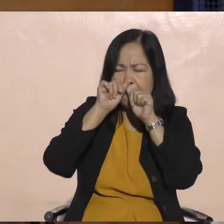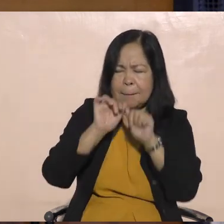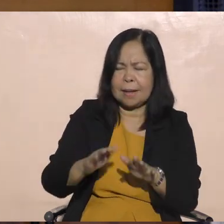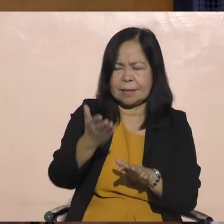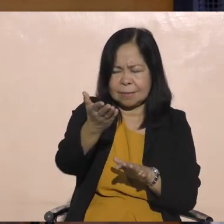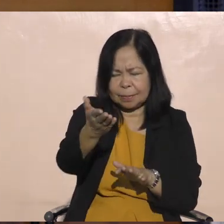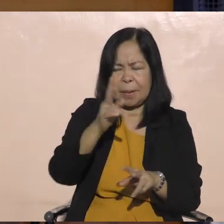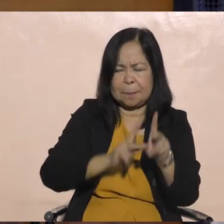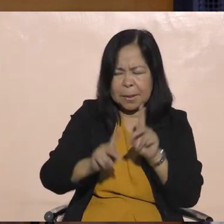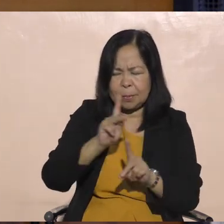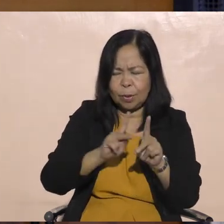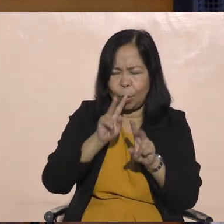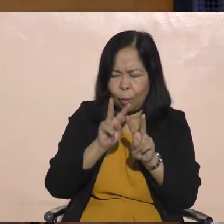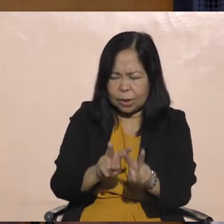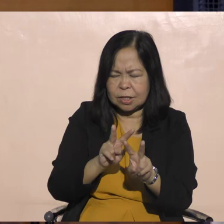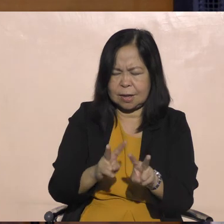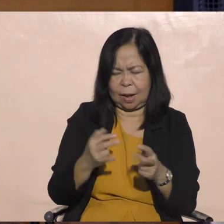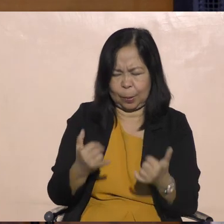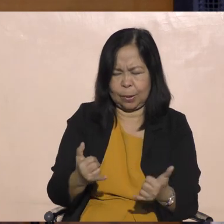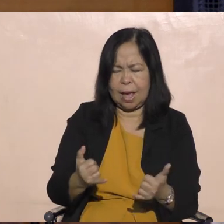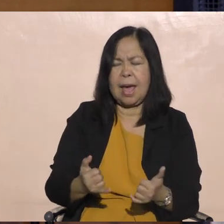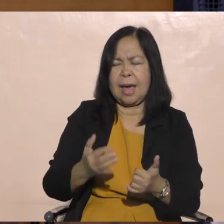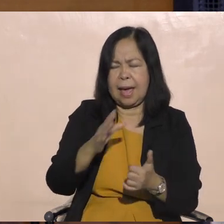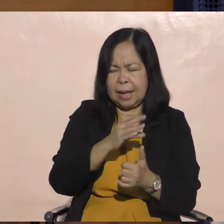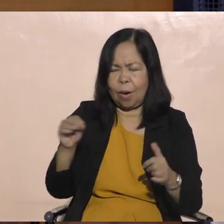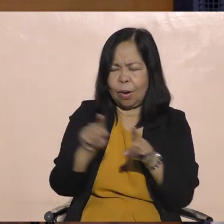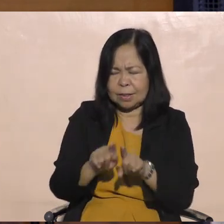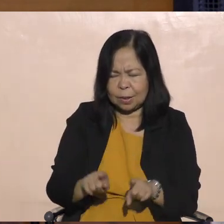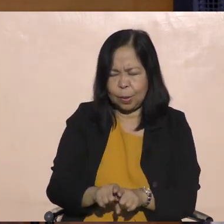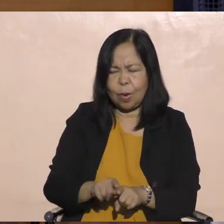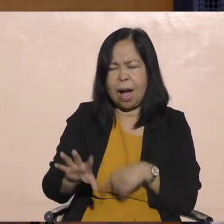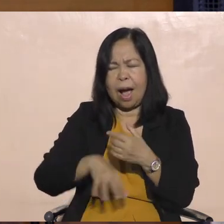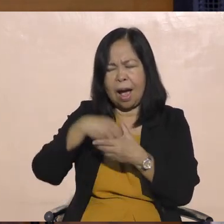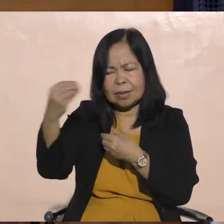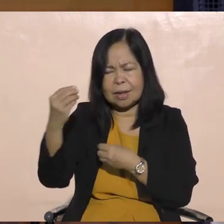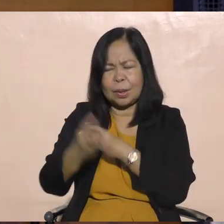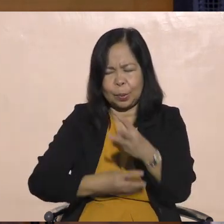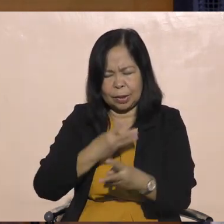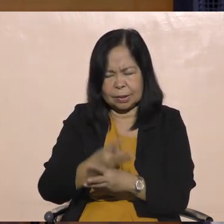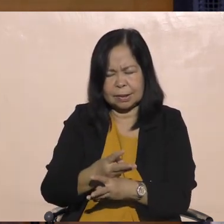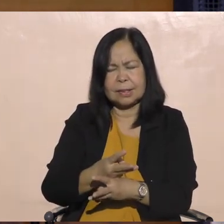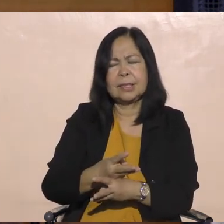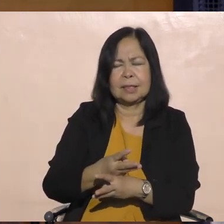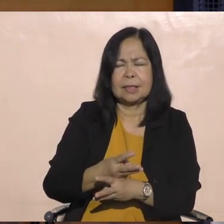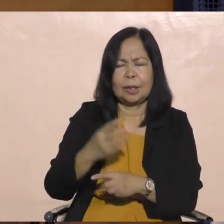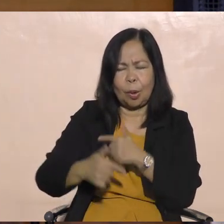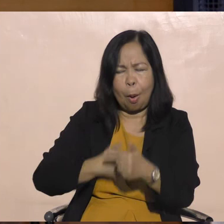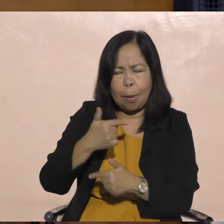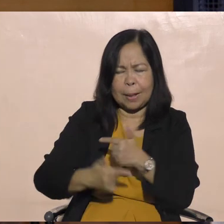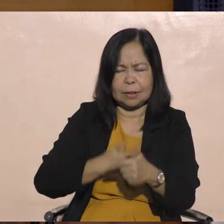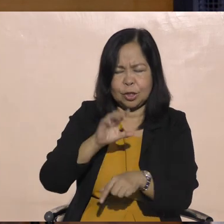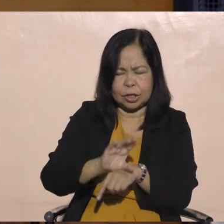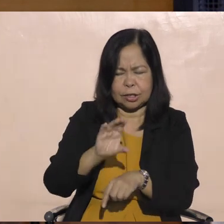your people, those that are watching in their homes right now, and even those that are watching in what we call the global church, and